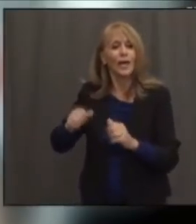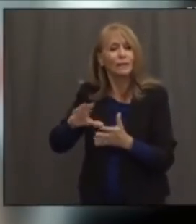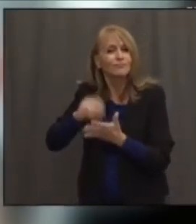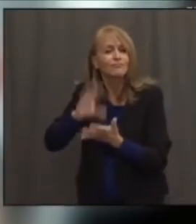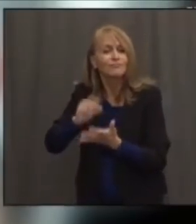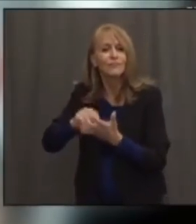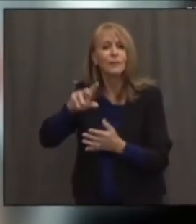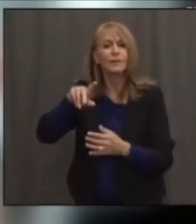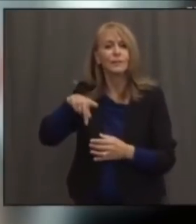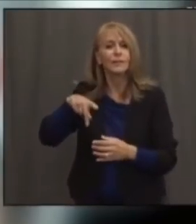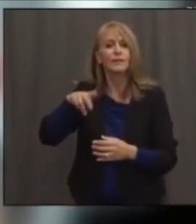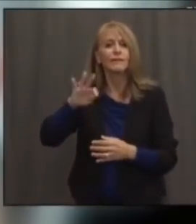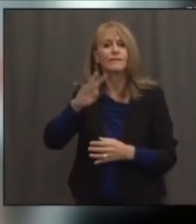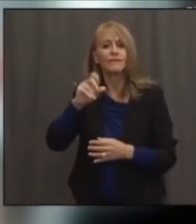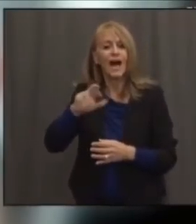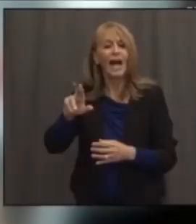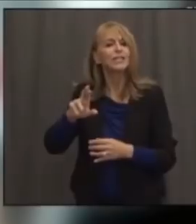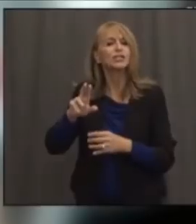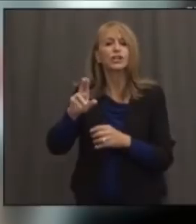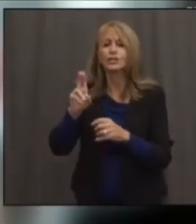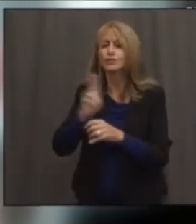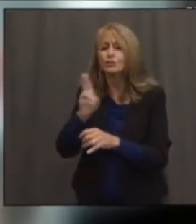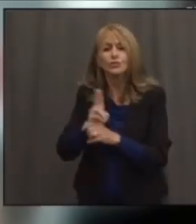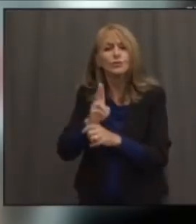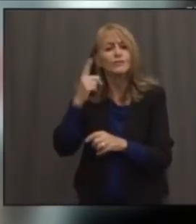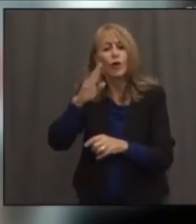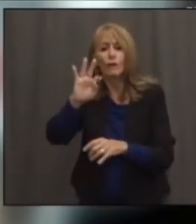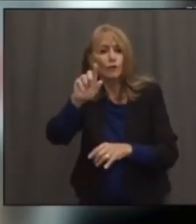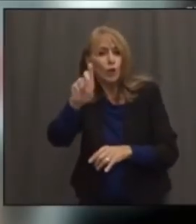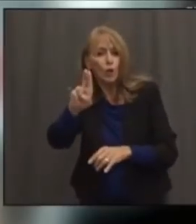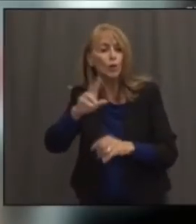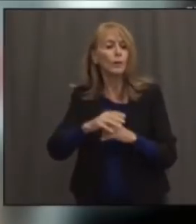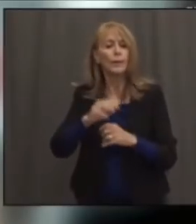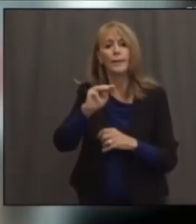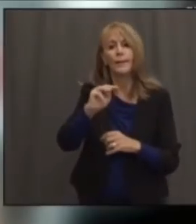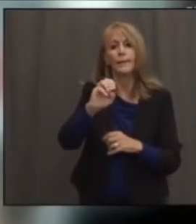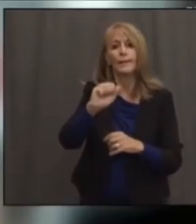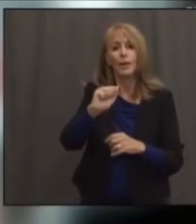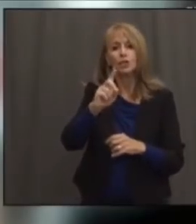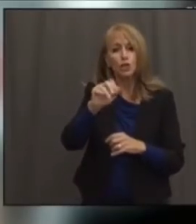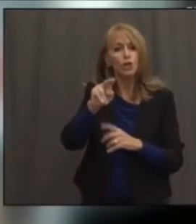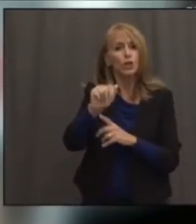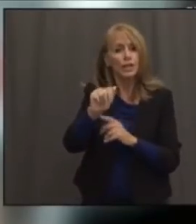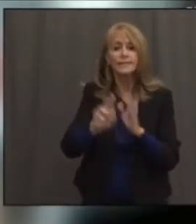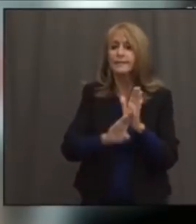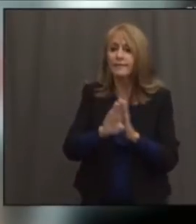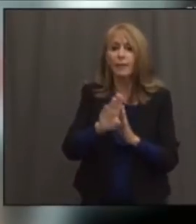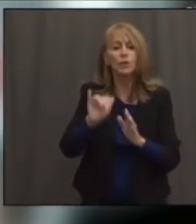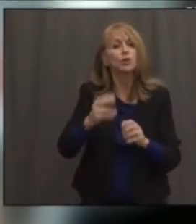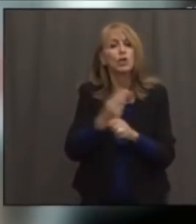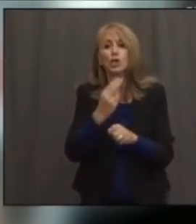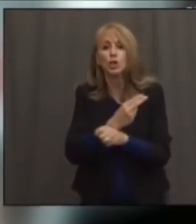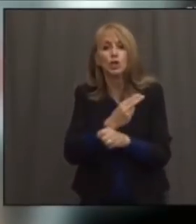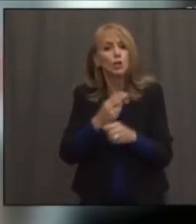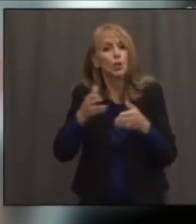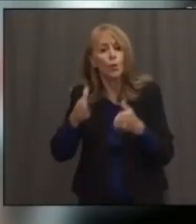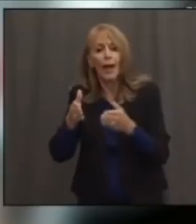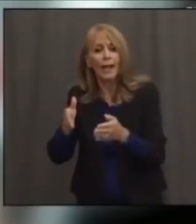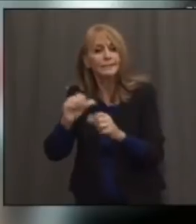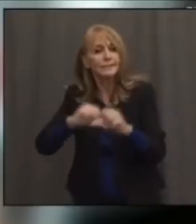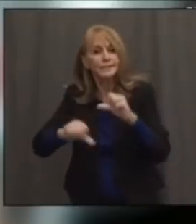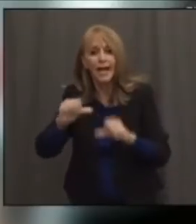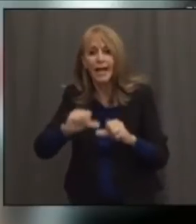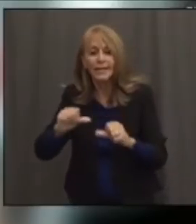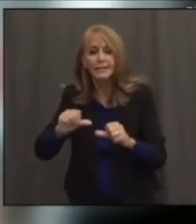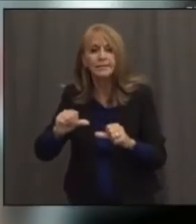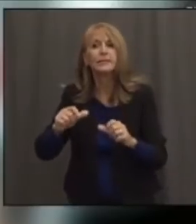had been developing a flu vaccine using these techniques. Moderna had been developing a number of vaccines using these techniques. We were right at an